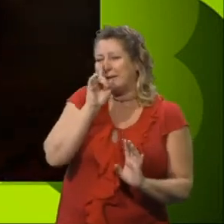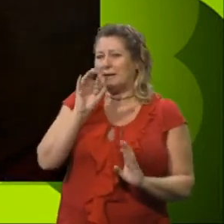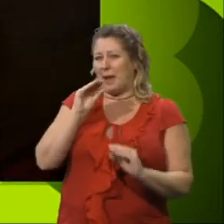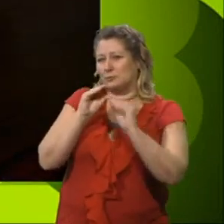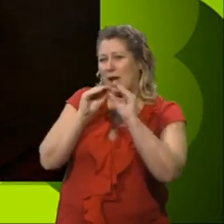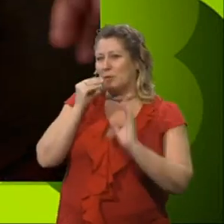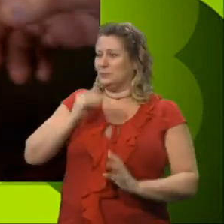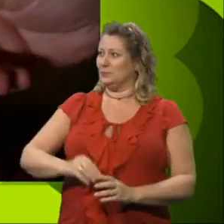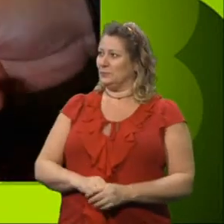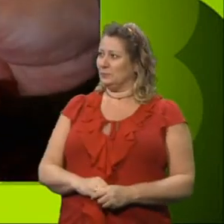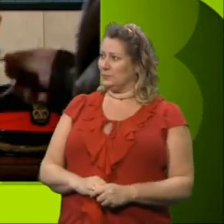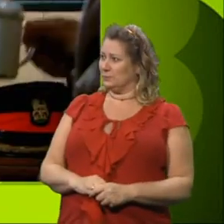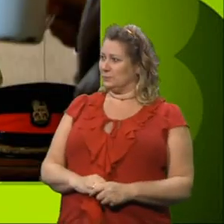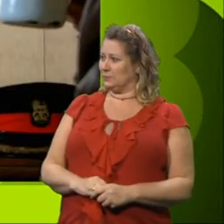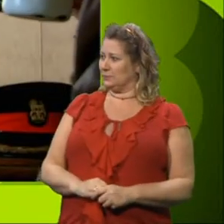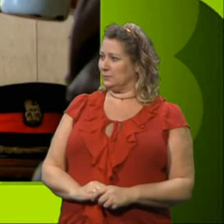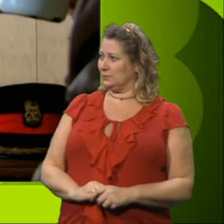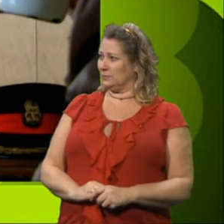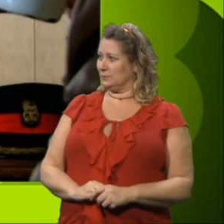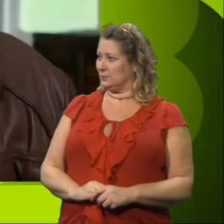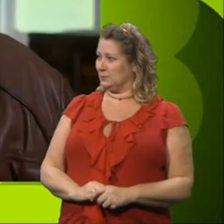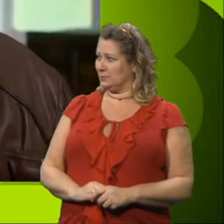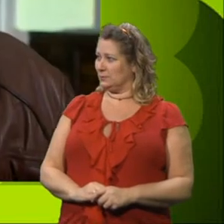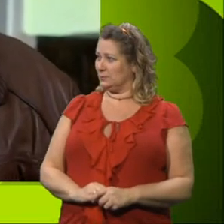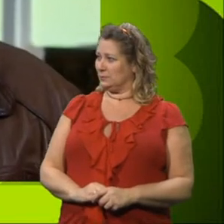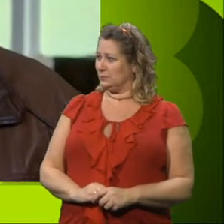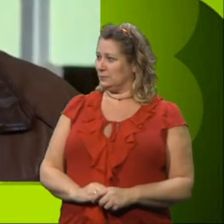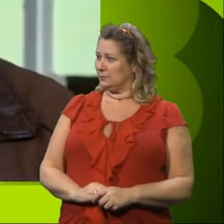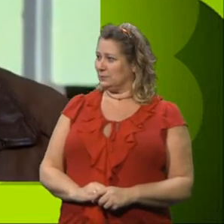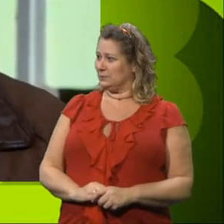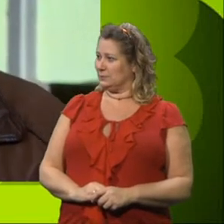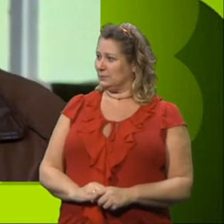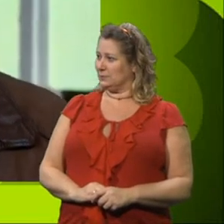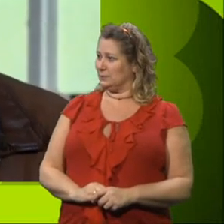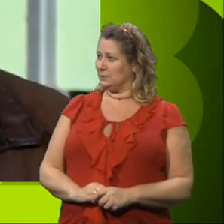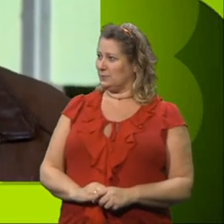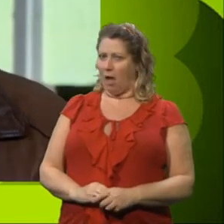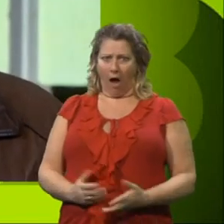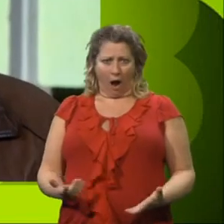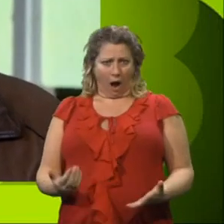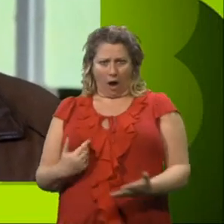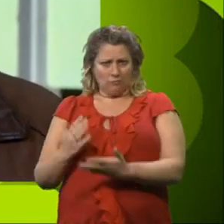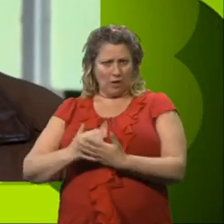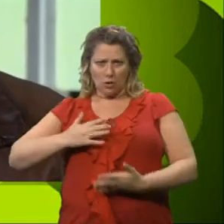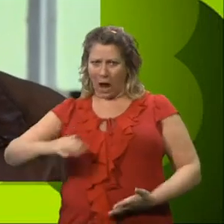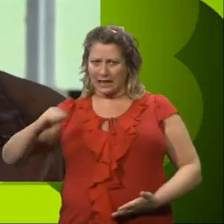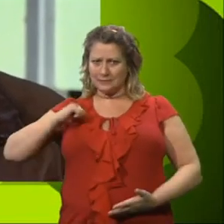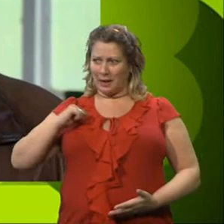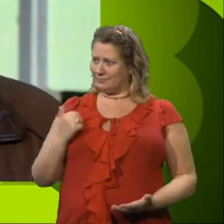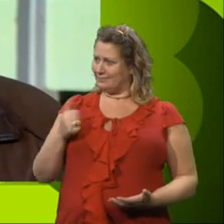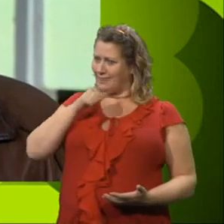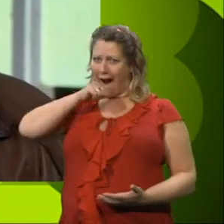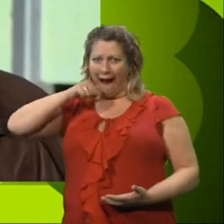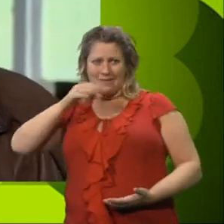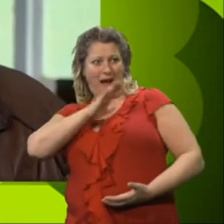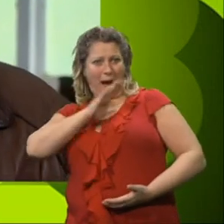Oh. I have to say, I wasn't expecting army life to be quite